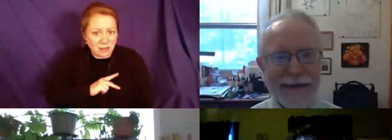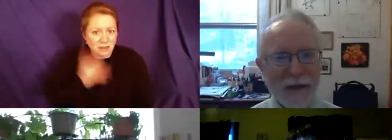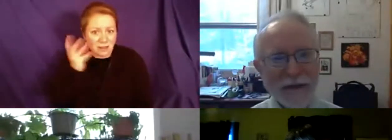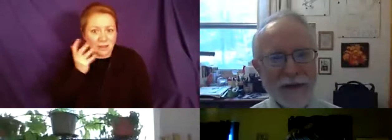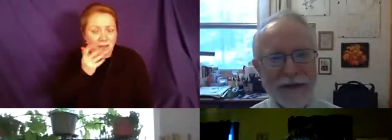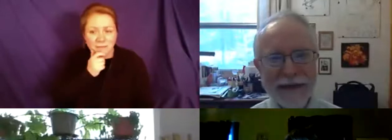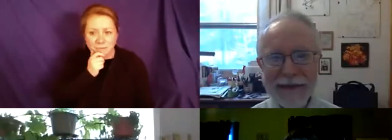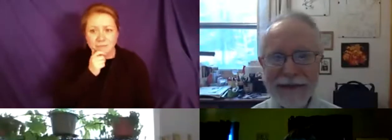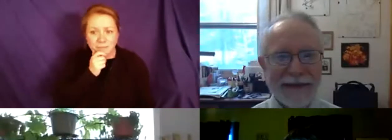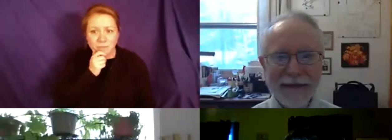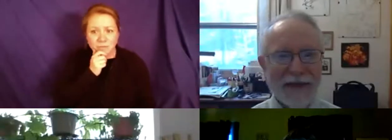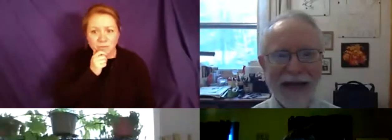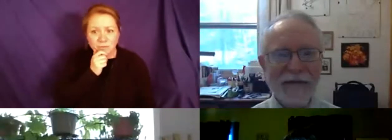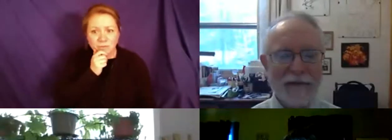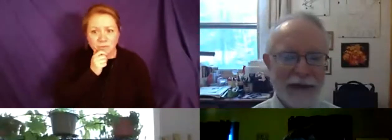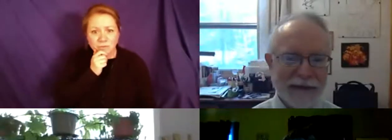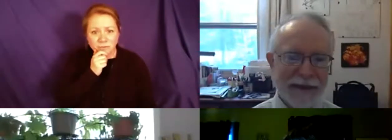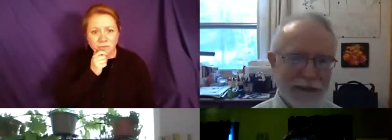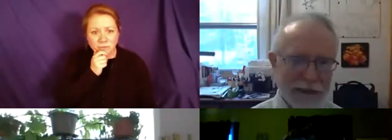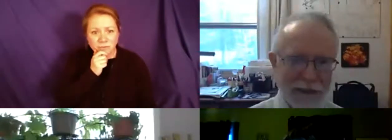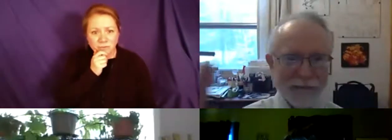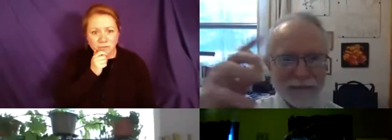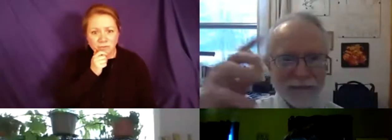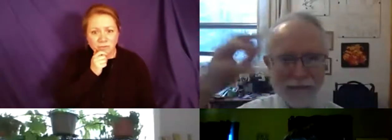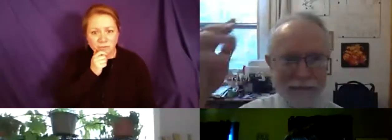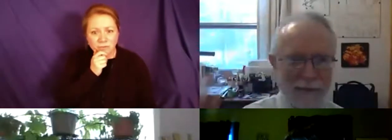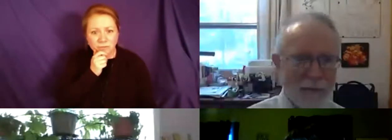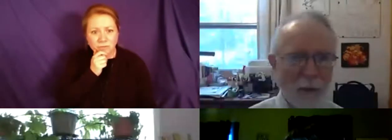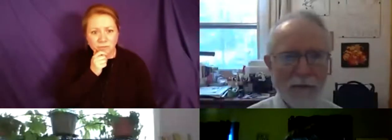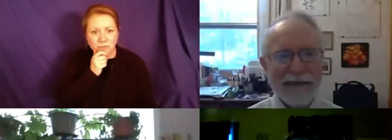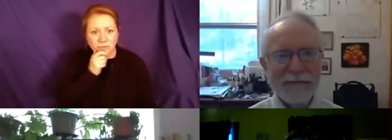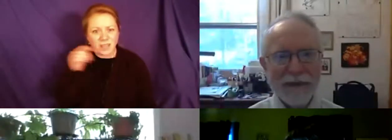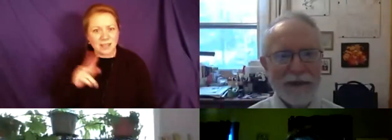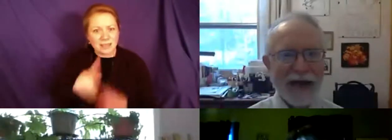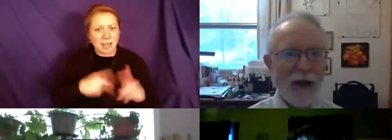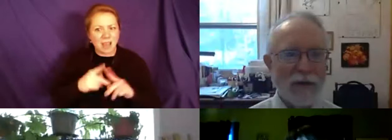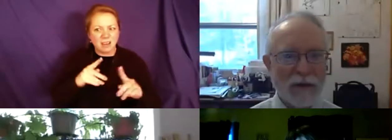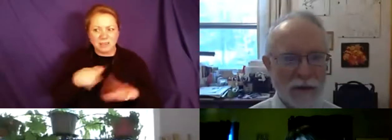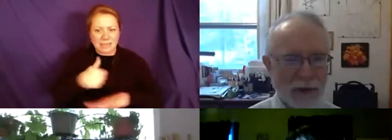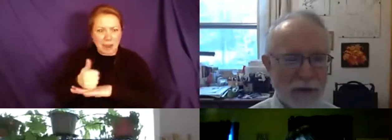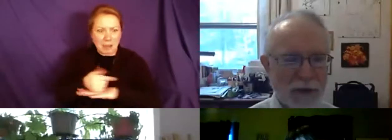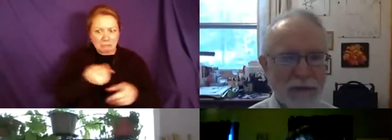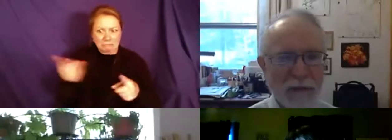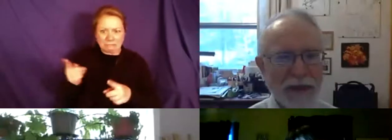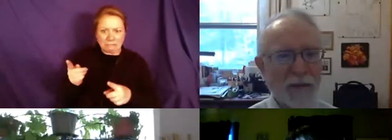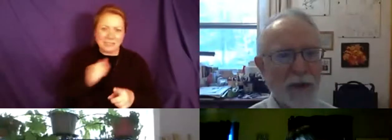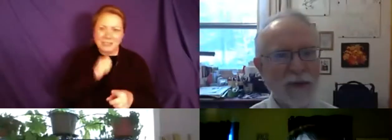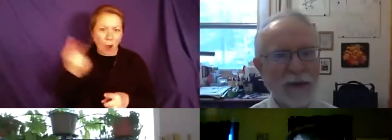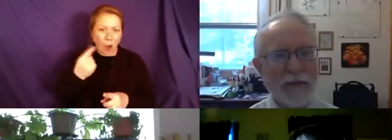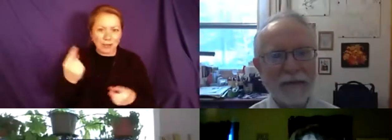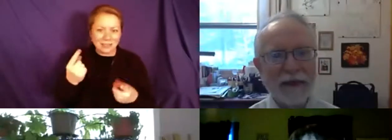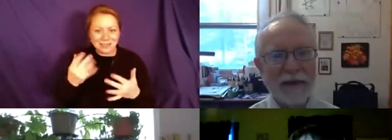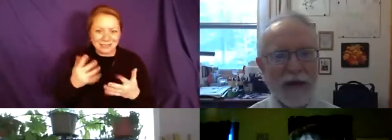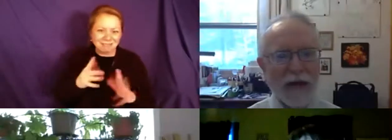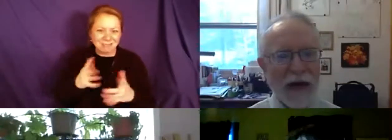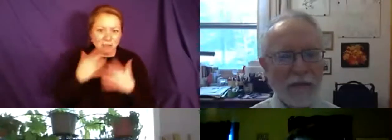And you know, this kind of format is not always too conducive to being personal